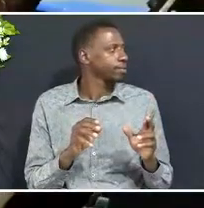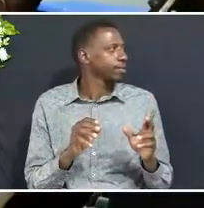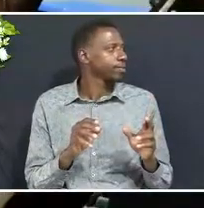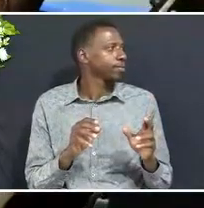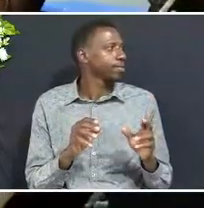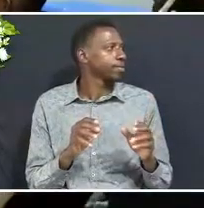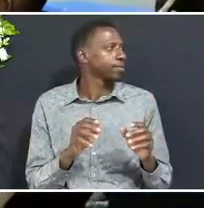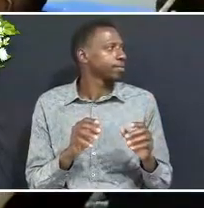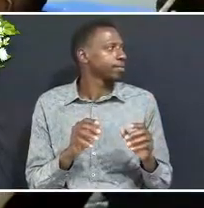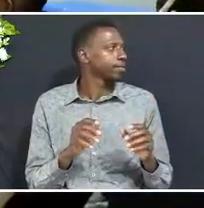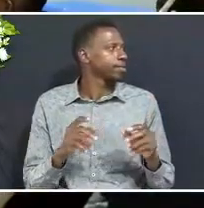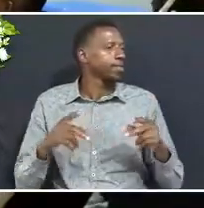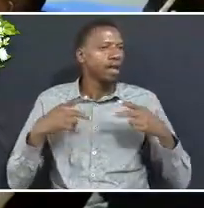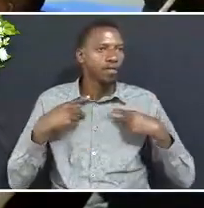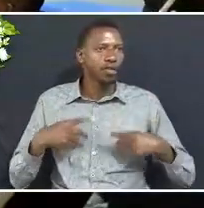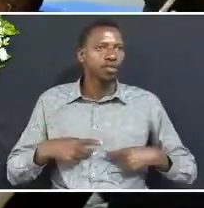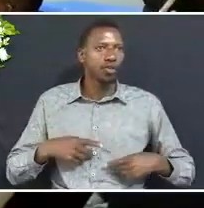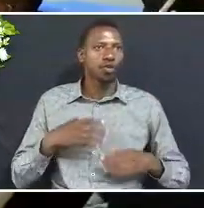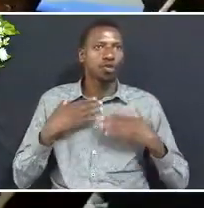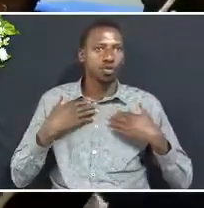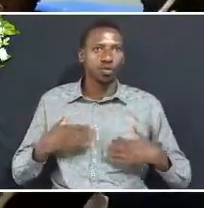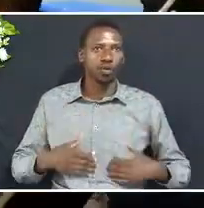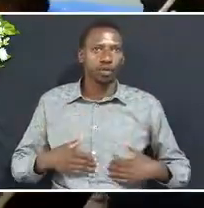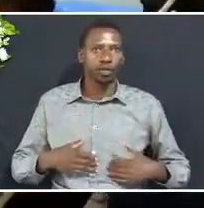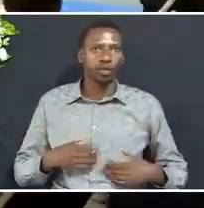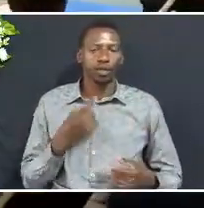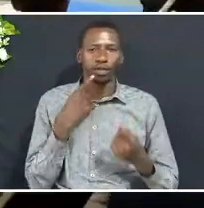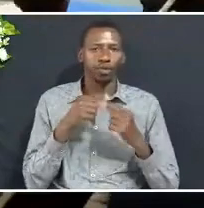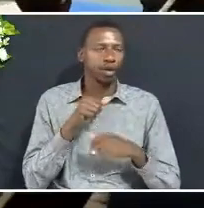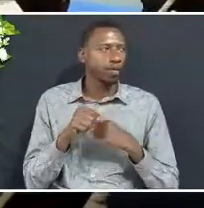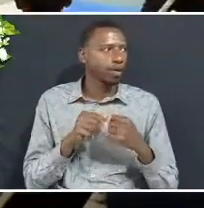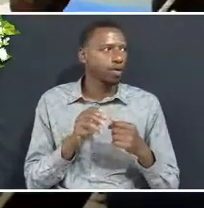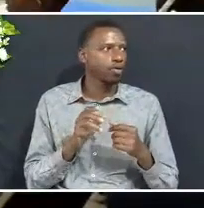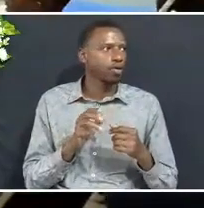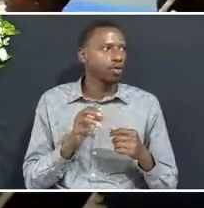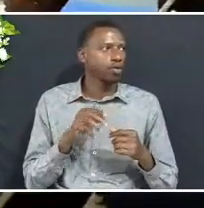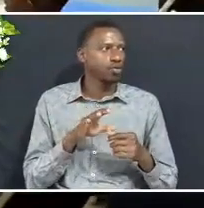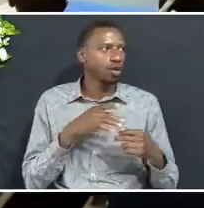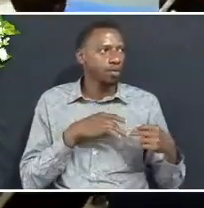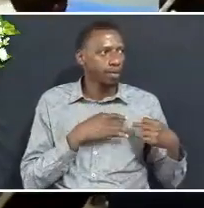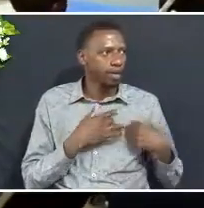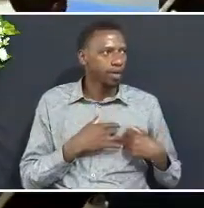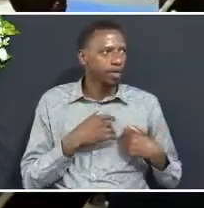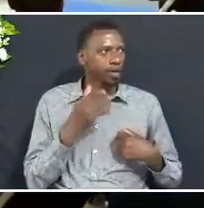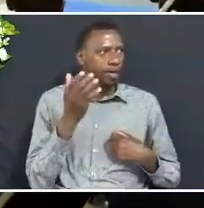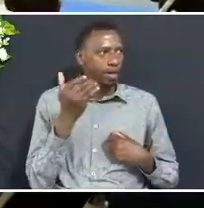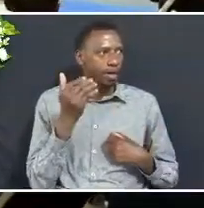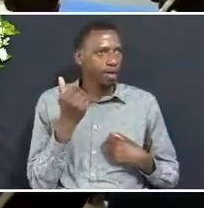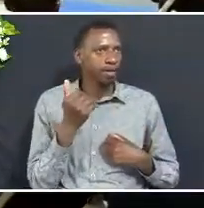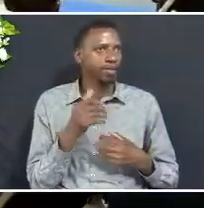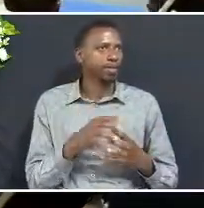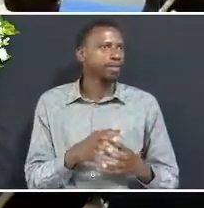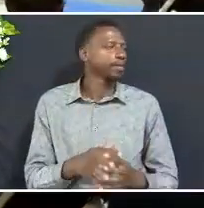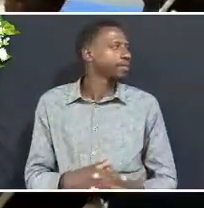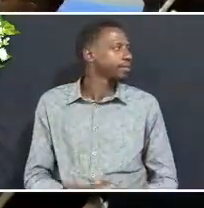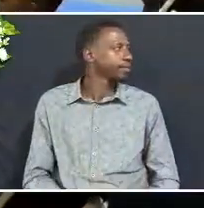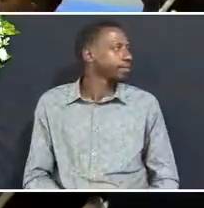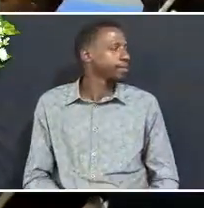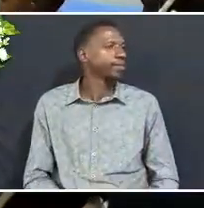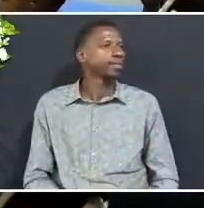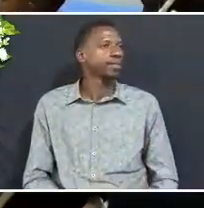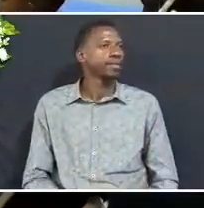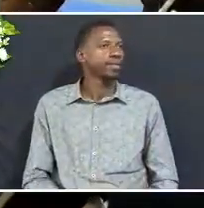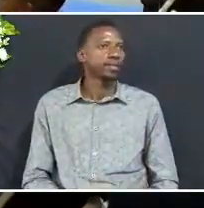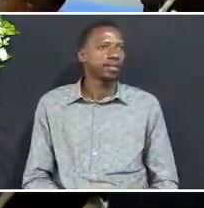physical body speaks of the willingness from the heart. Come here, my brother. I'm not seeing any lady, and there were several ladies following